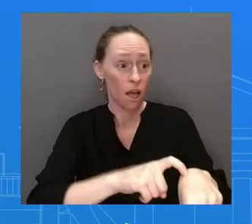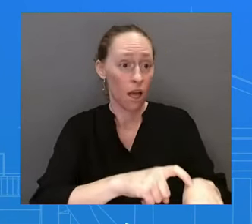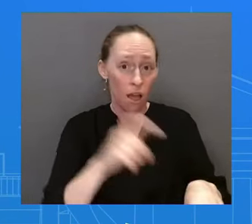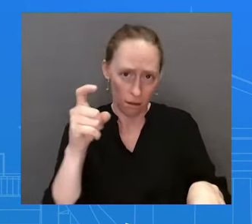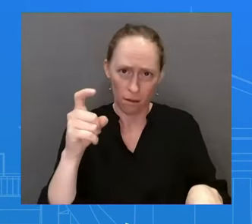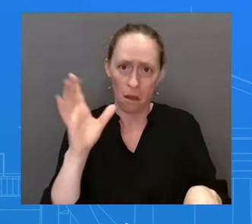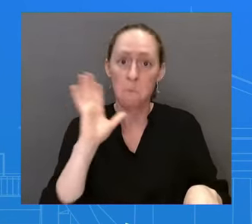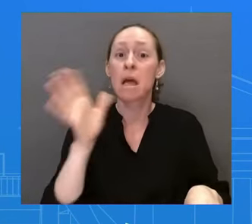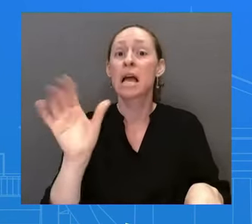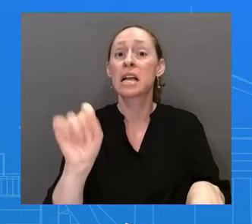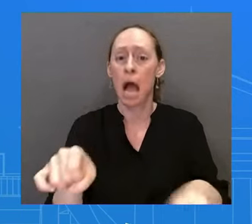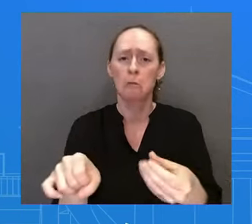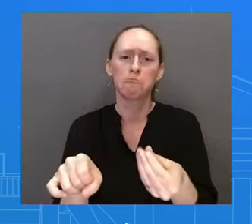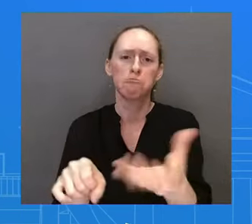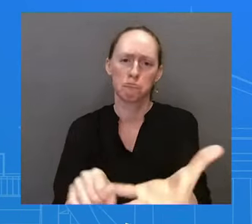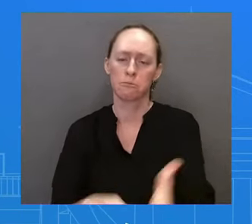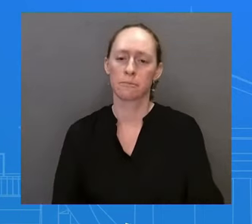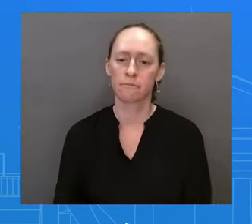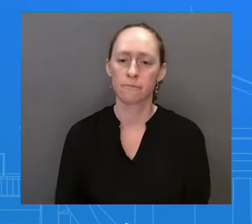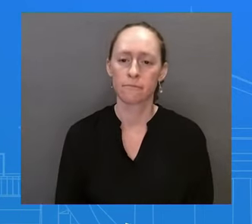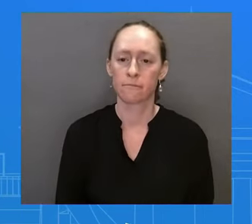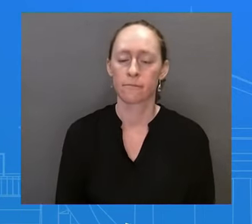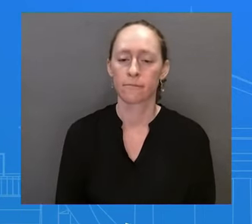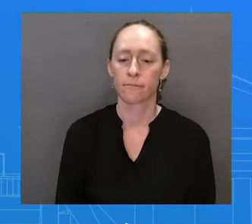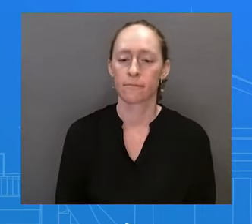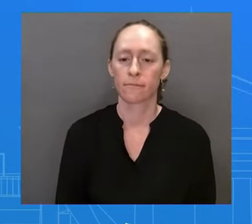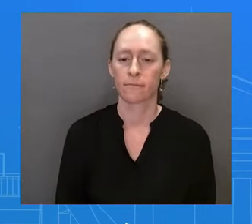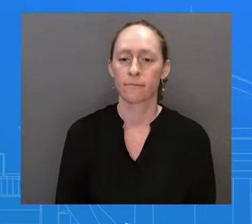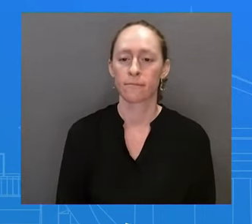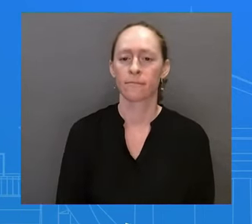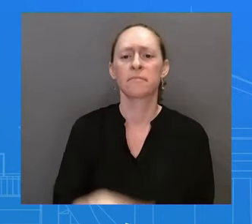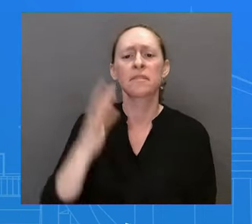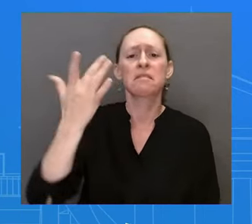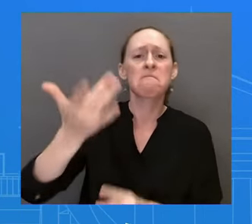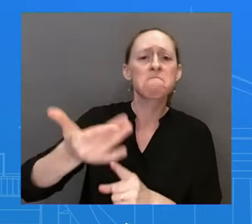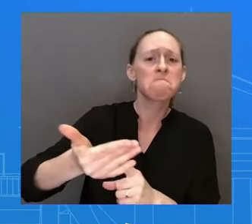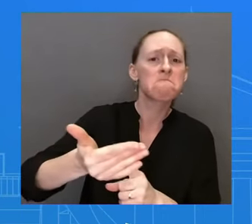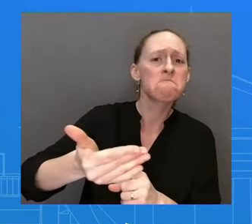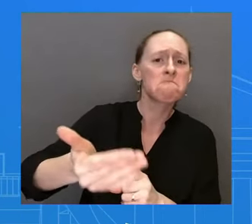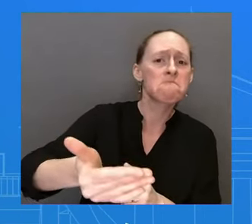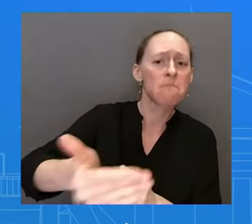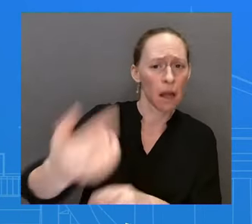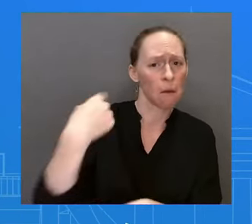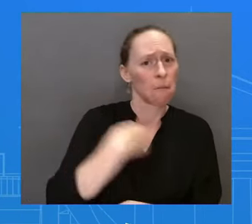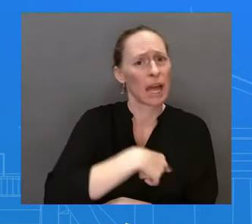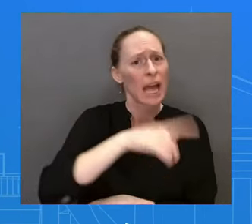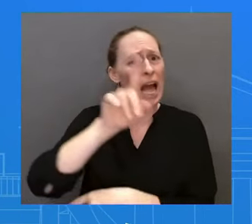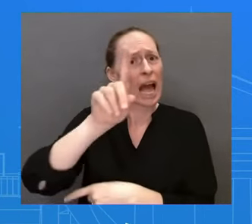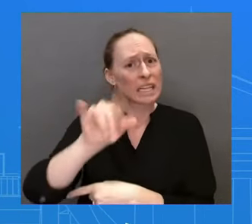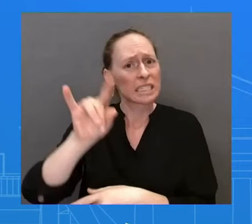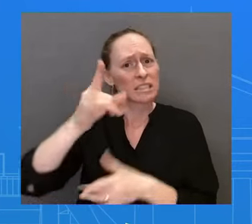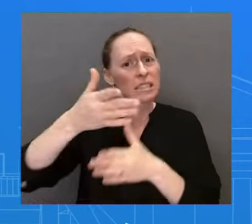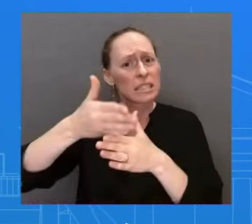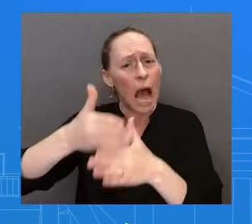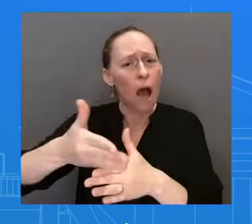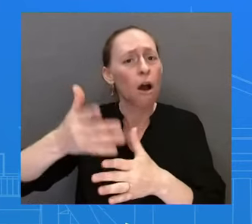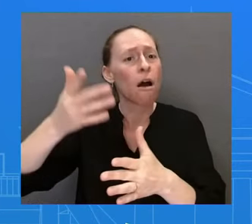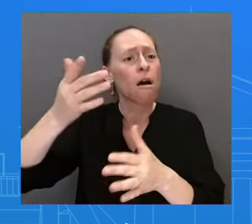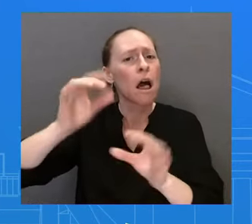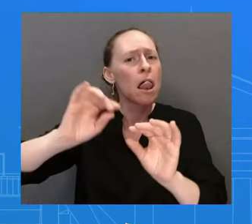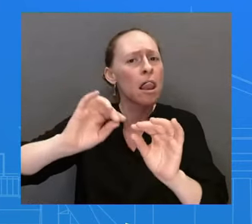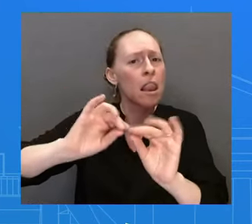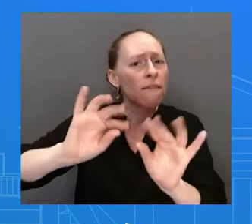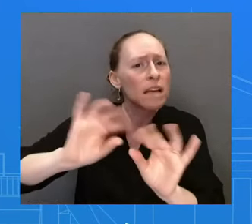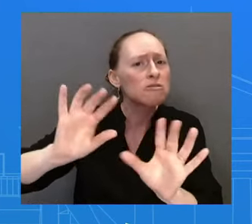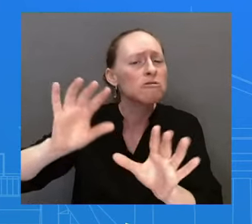couple of days later and provided some clarifying information does not mean and should not be taken, as I've seen in some of the press reporting, as some kind of